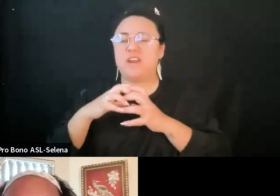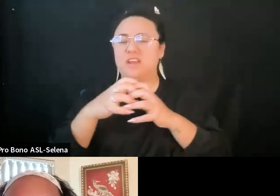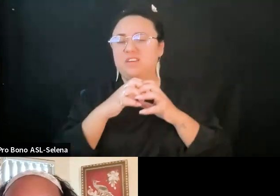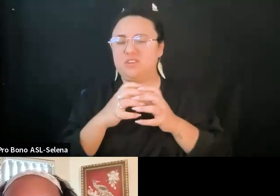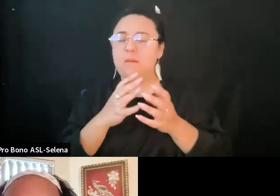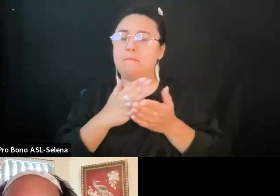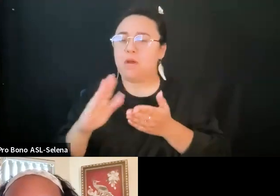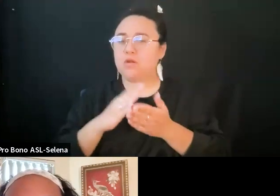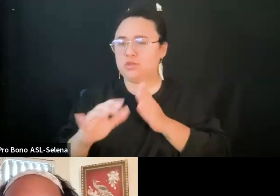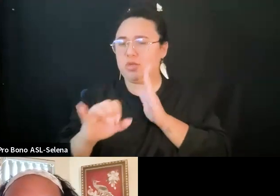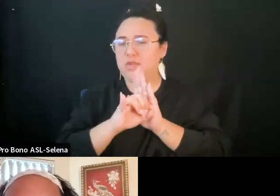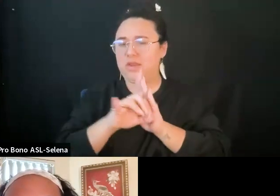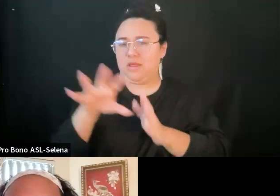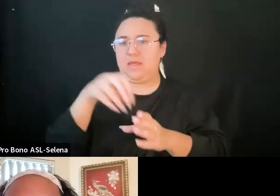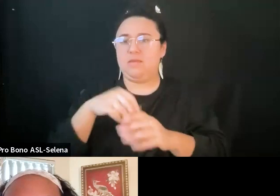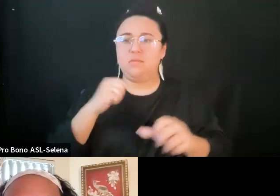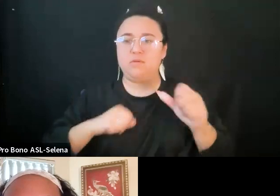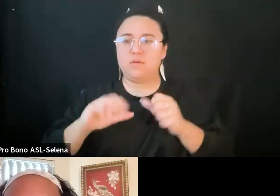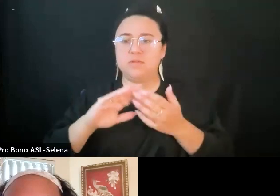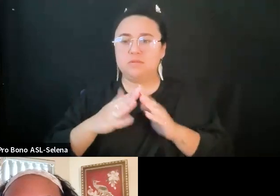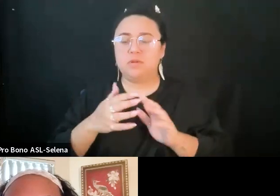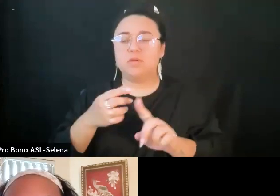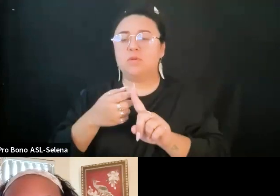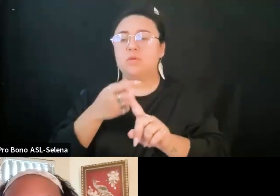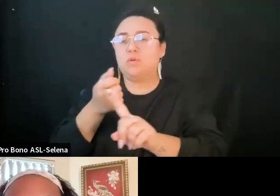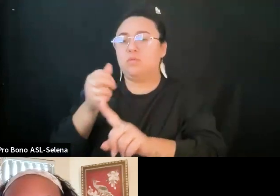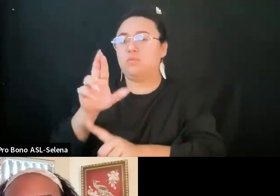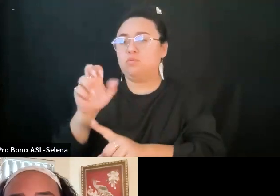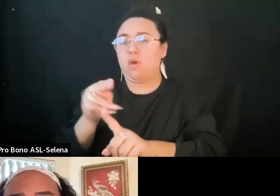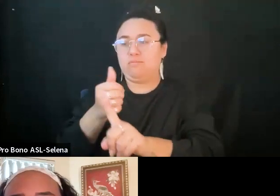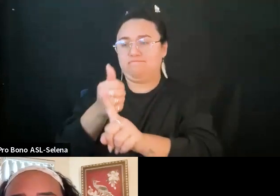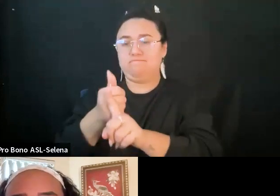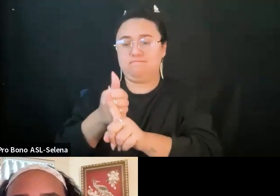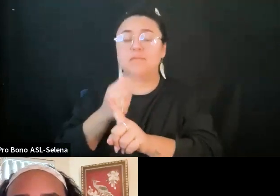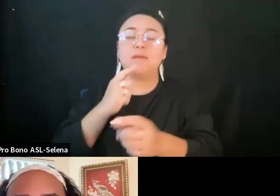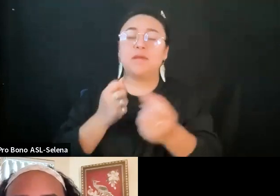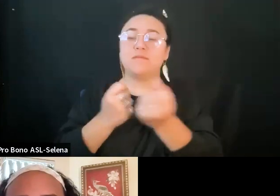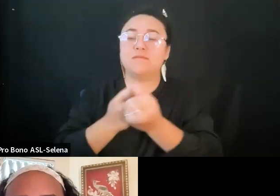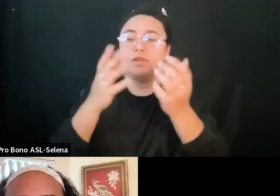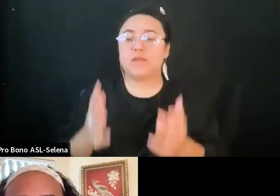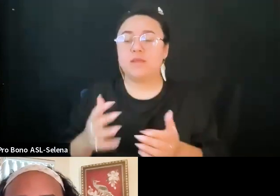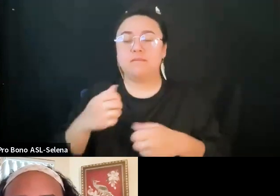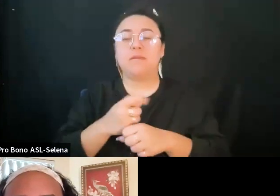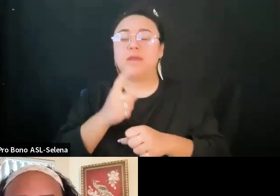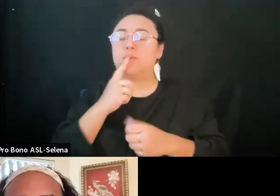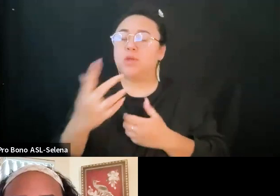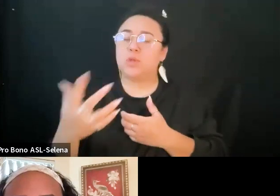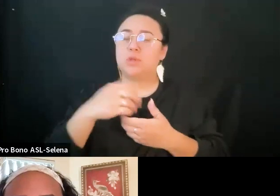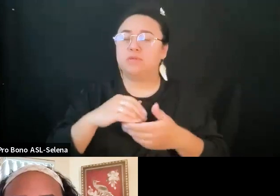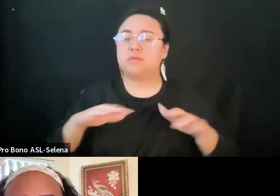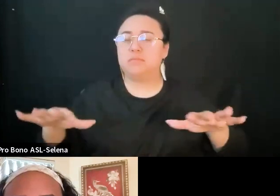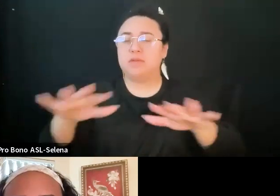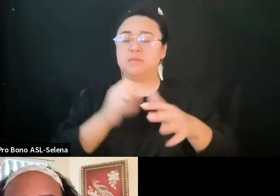identities within the performance community, Ron is an advocate for creating inclusive spaces that prioritize diversity. They